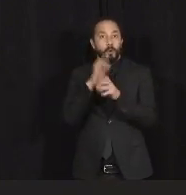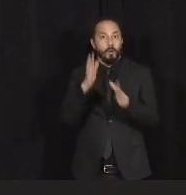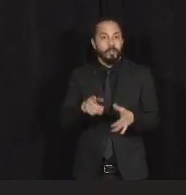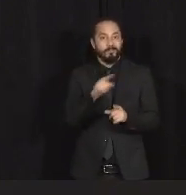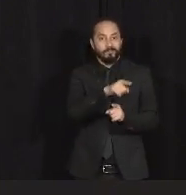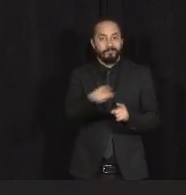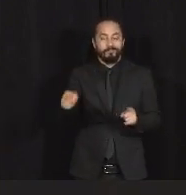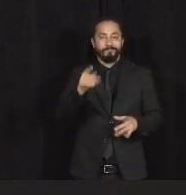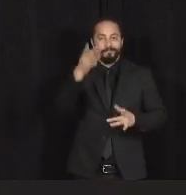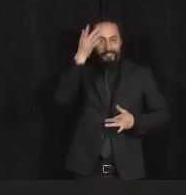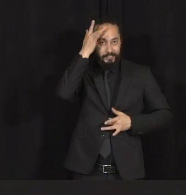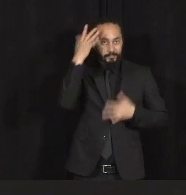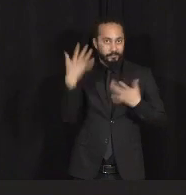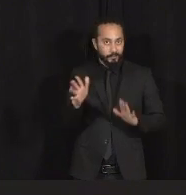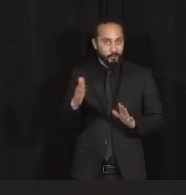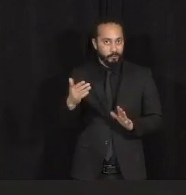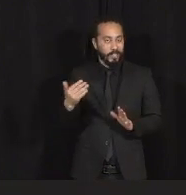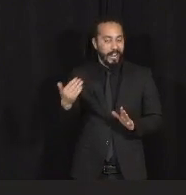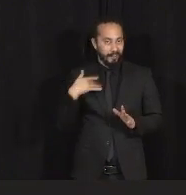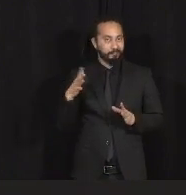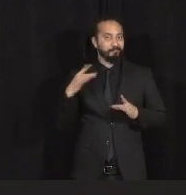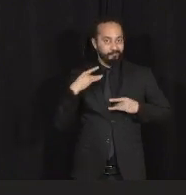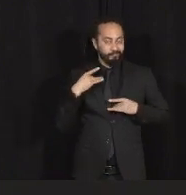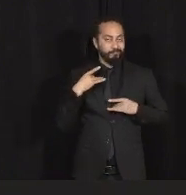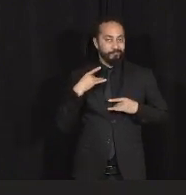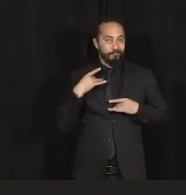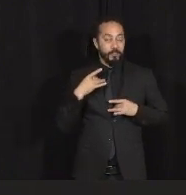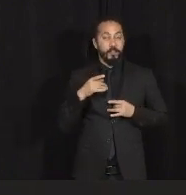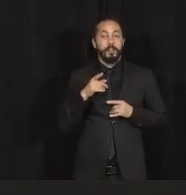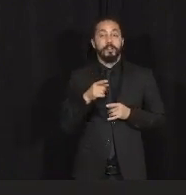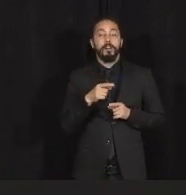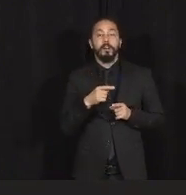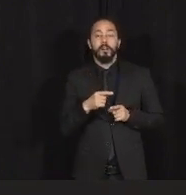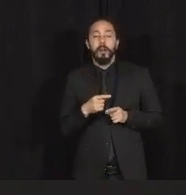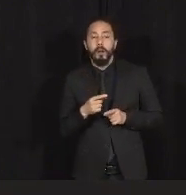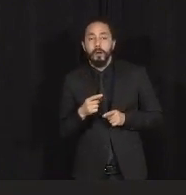Defense Production Act to direct 3M to stop exporting masks to Canada.